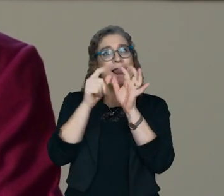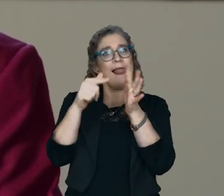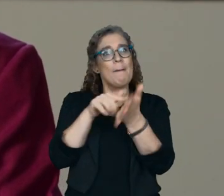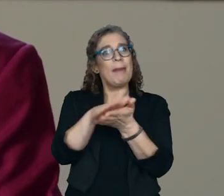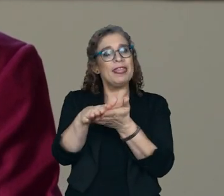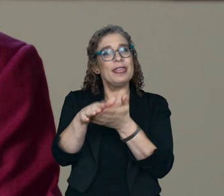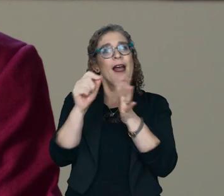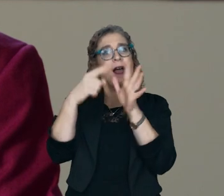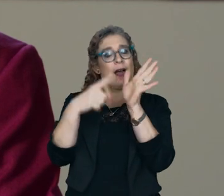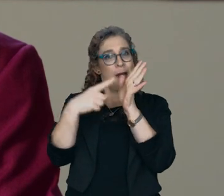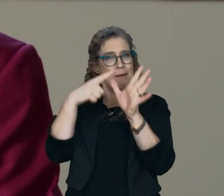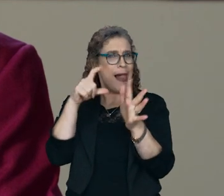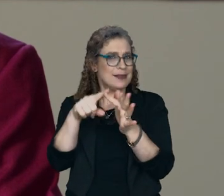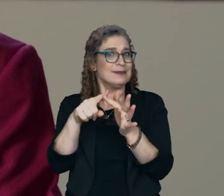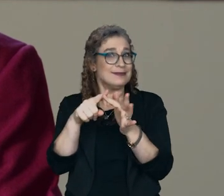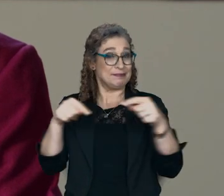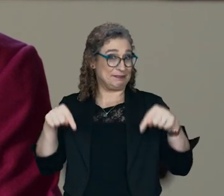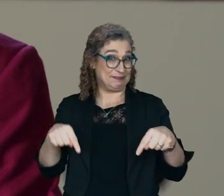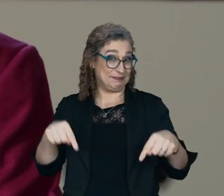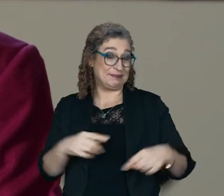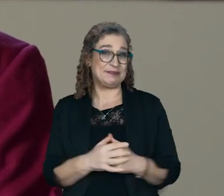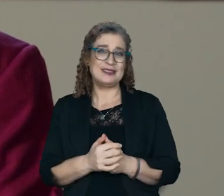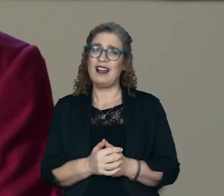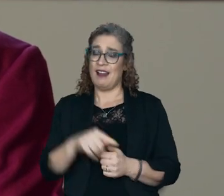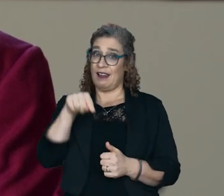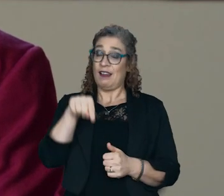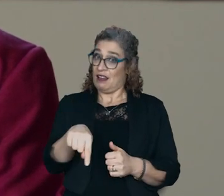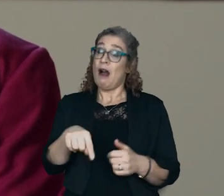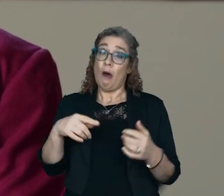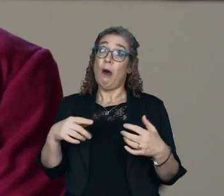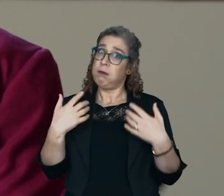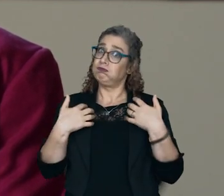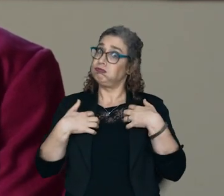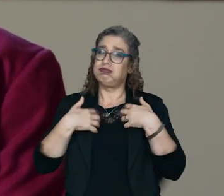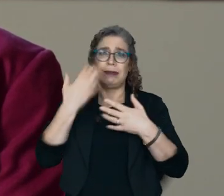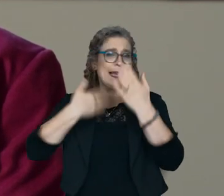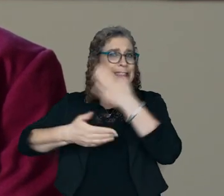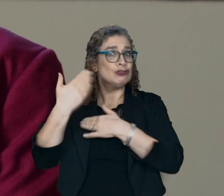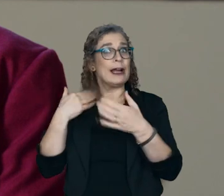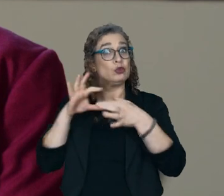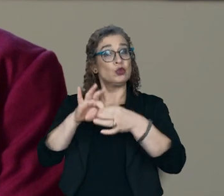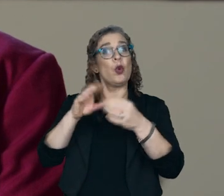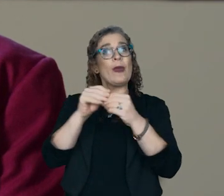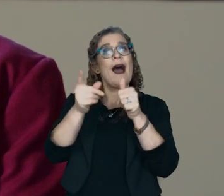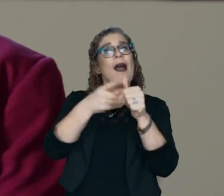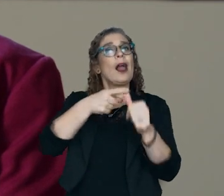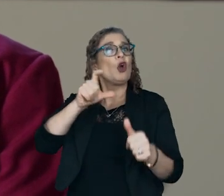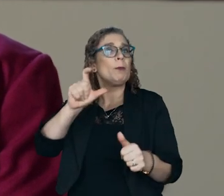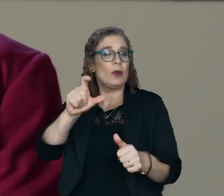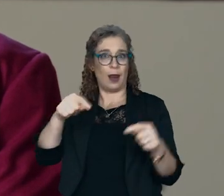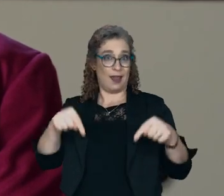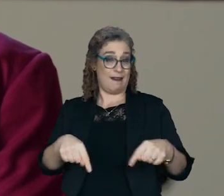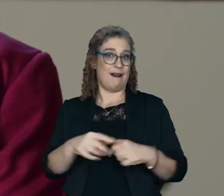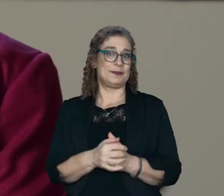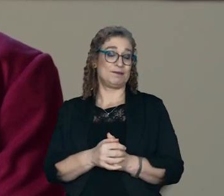part in the rich history of the Anglican Communion. From the chapel